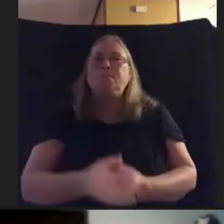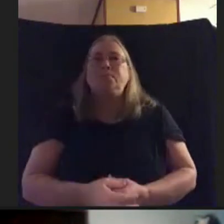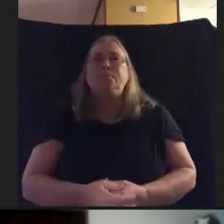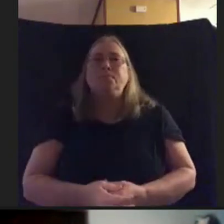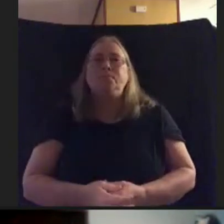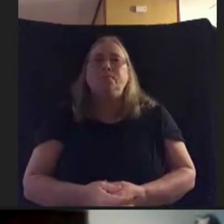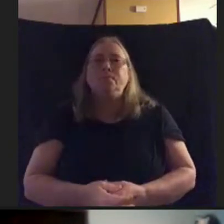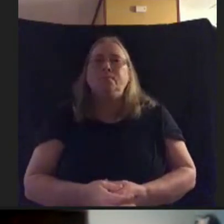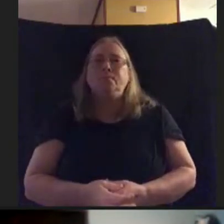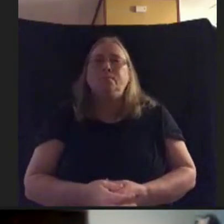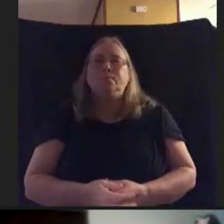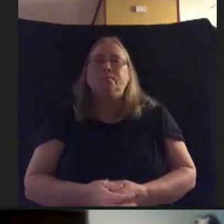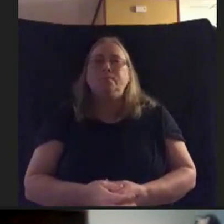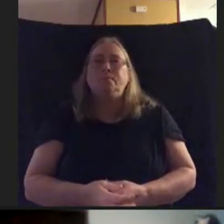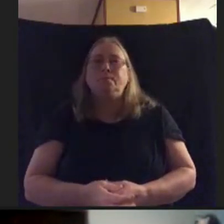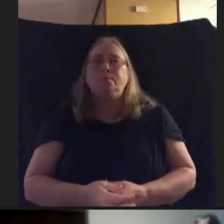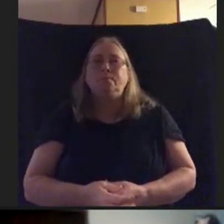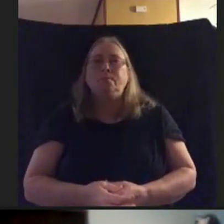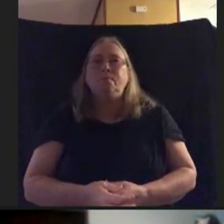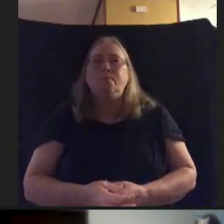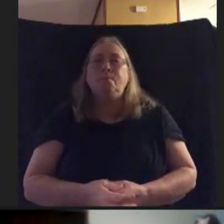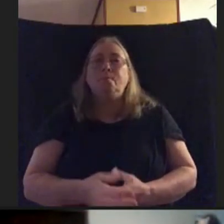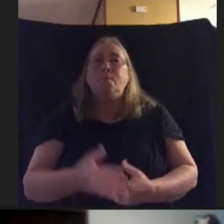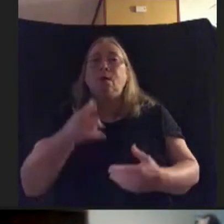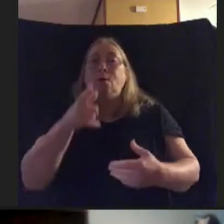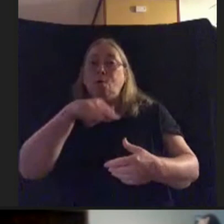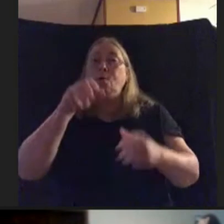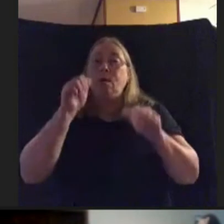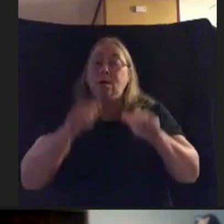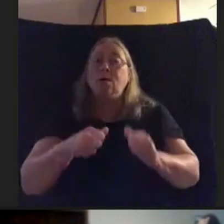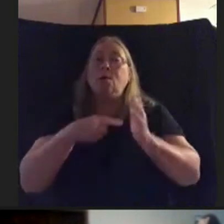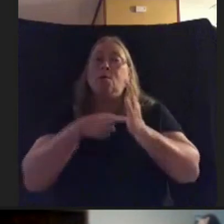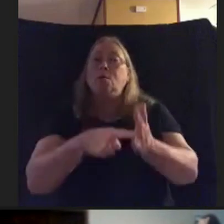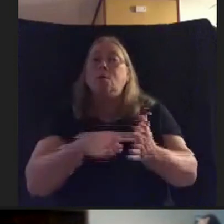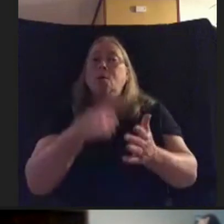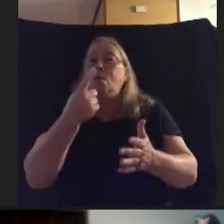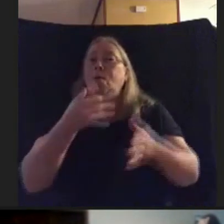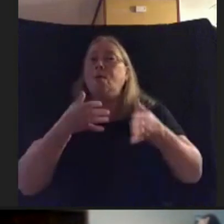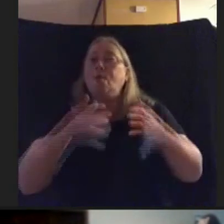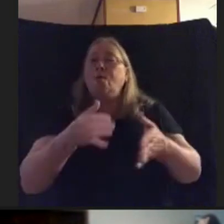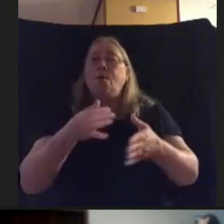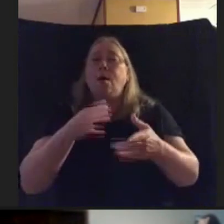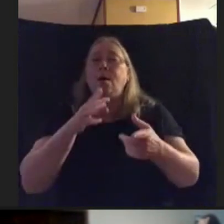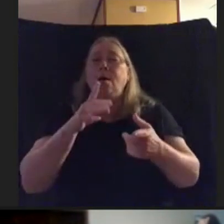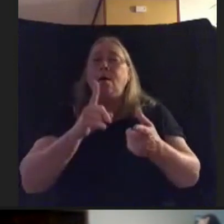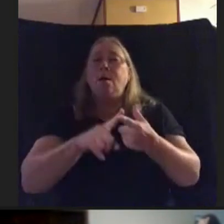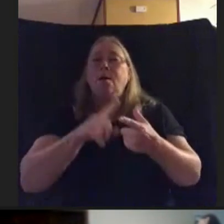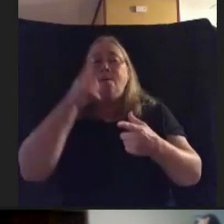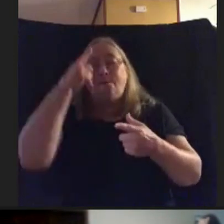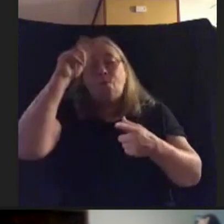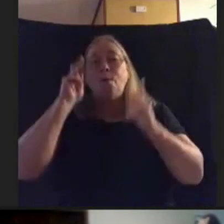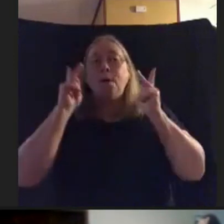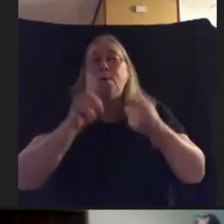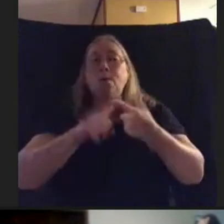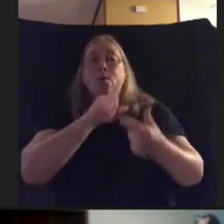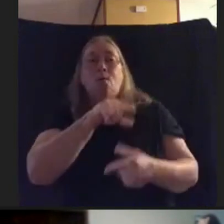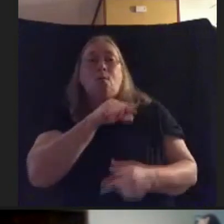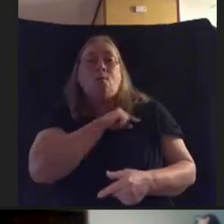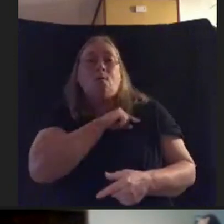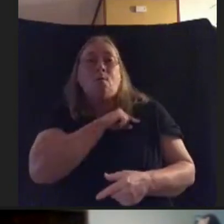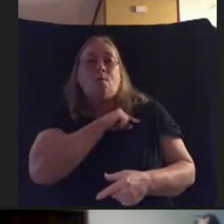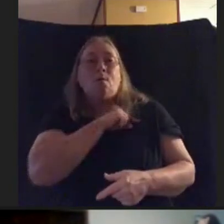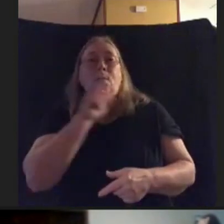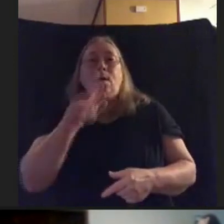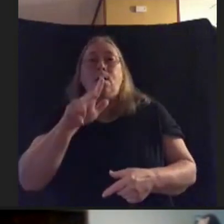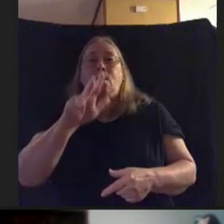Paul brings up a good point. If you all could illustrate 1.3 million people qualify, and we're getting